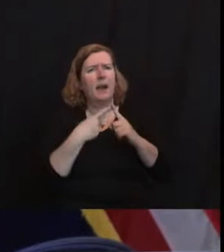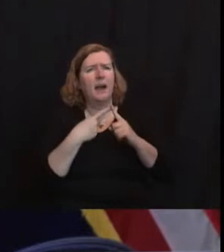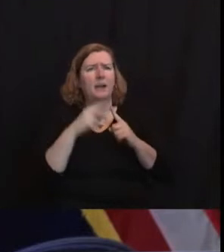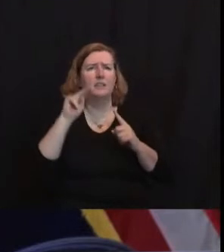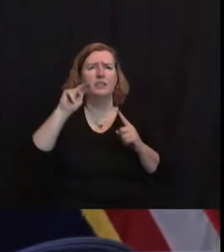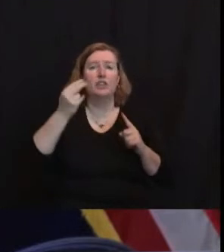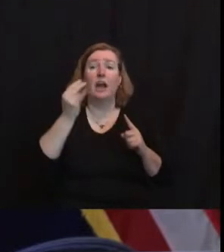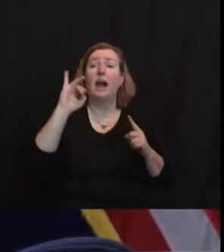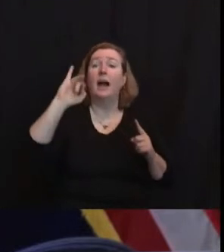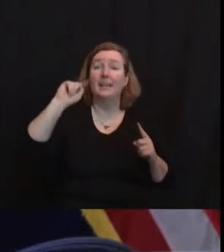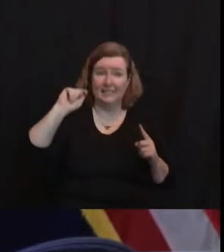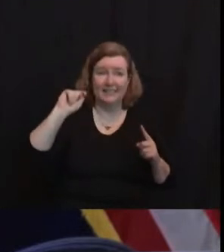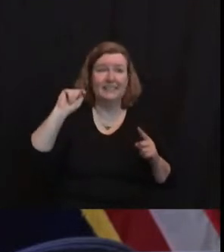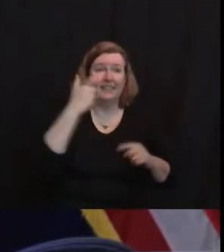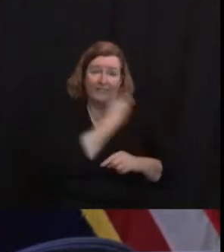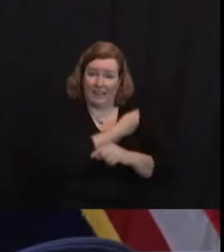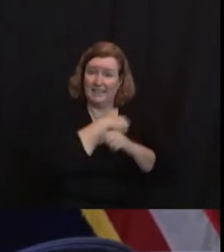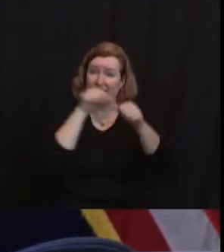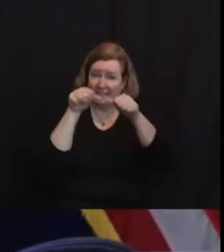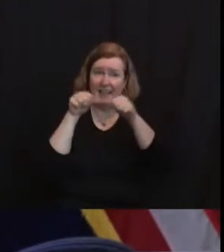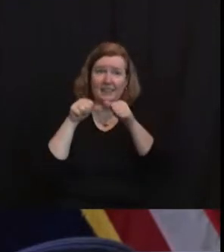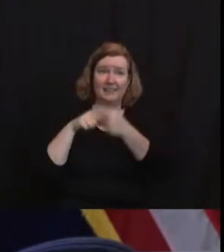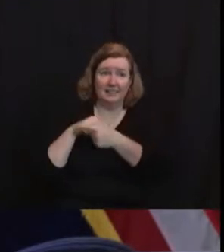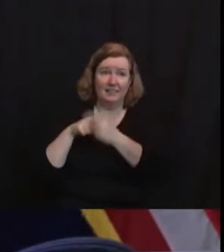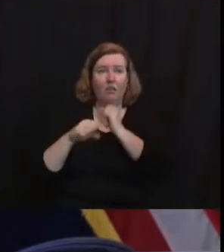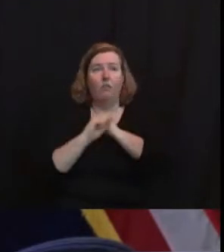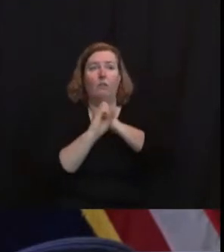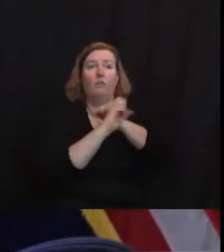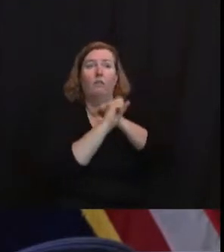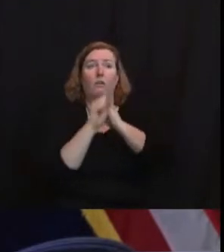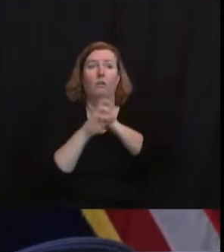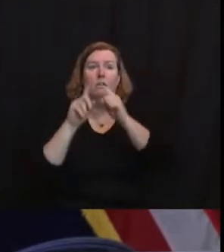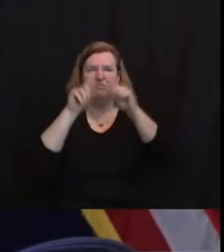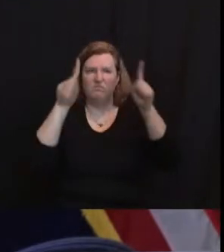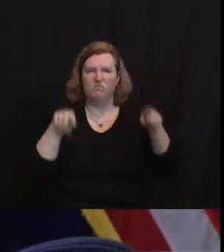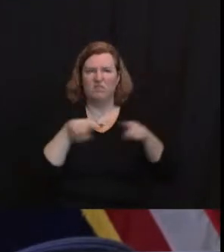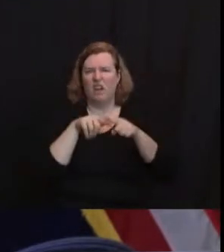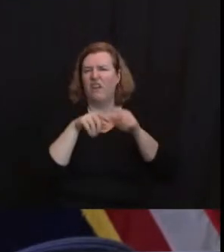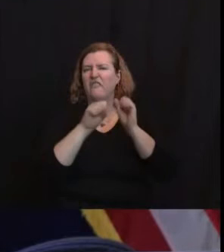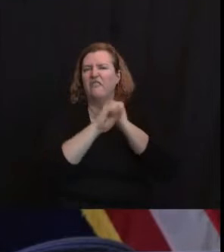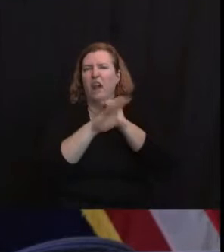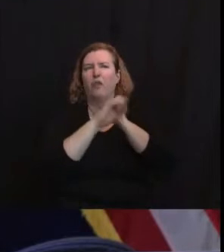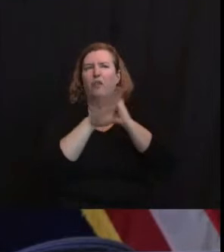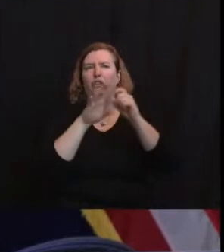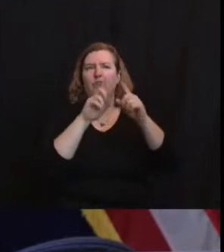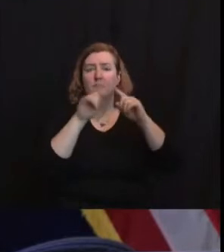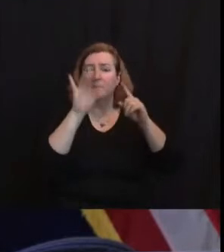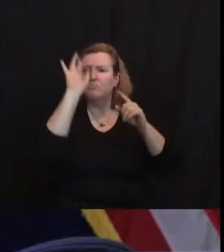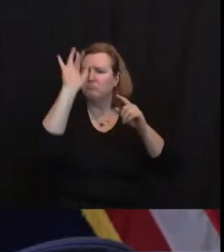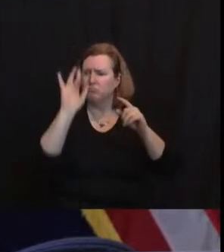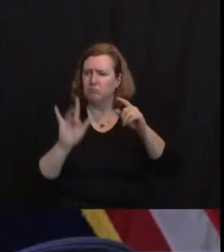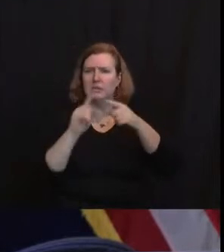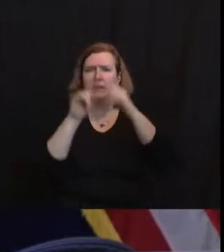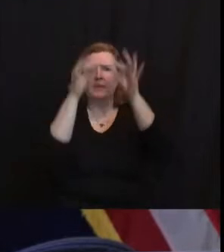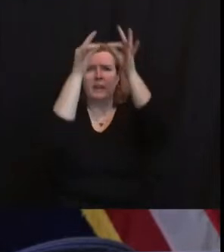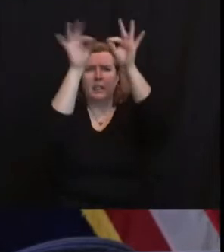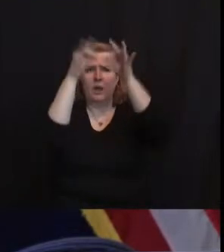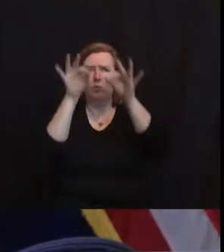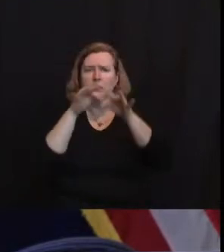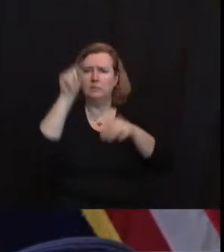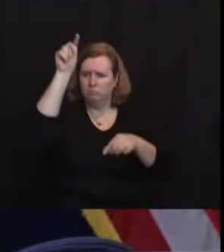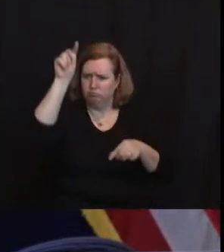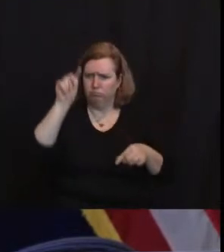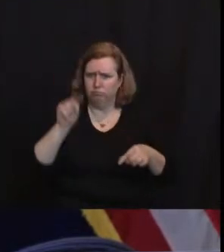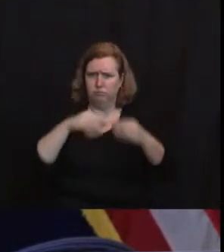different languages, all around Newark, to another call to action. The other thing that Newark is doing in a